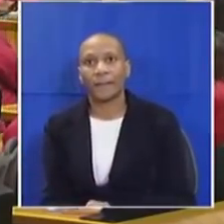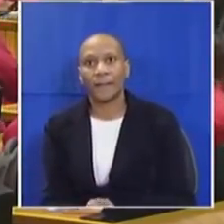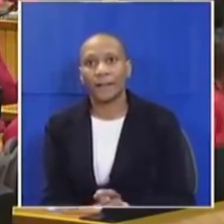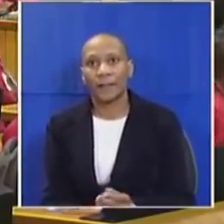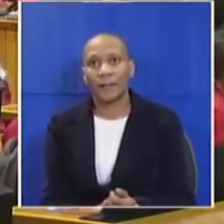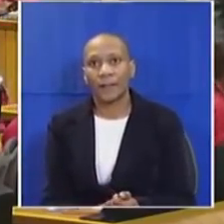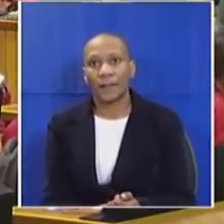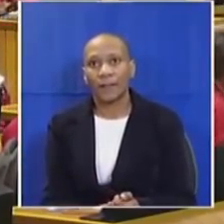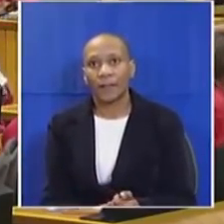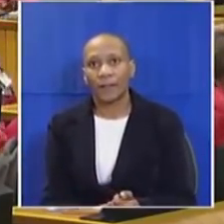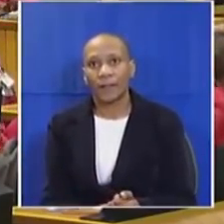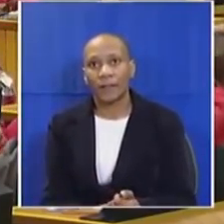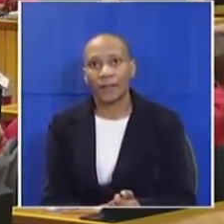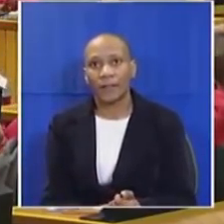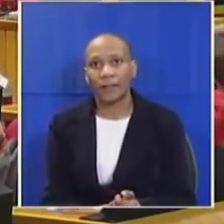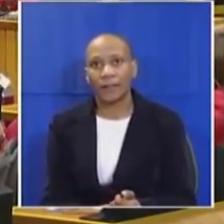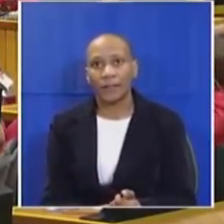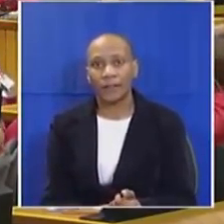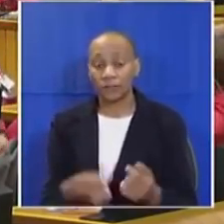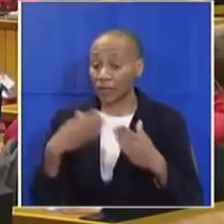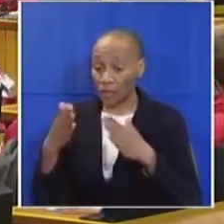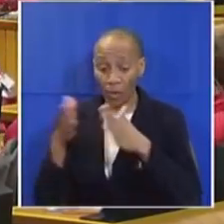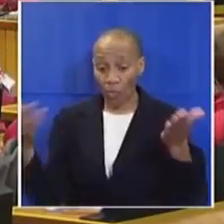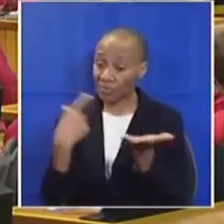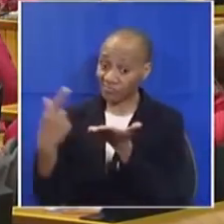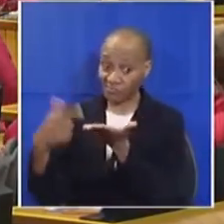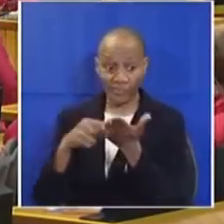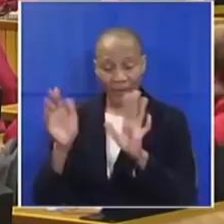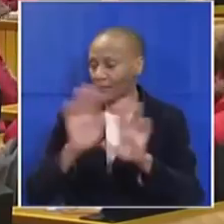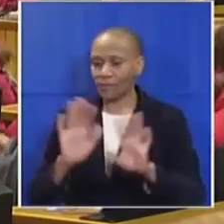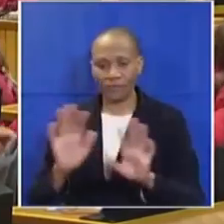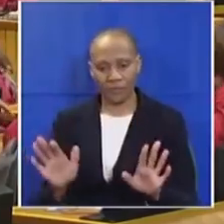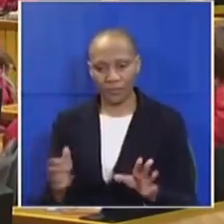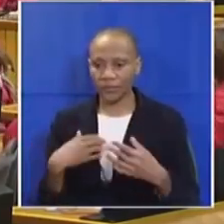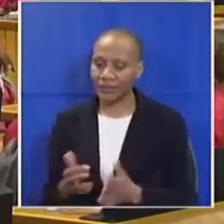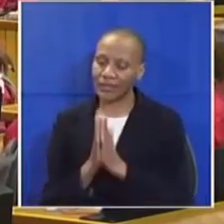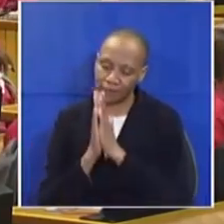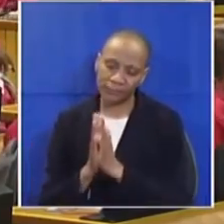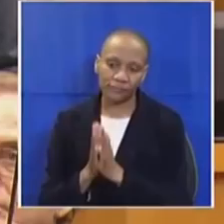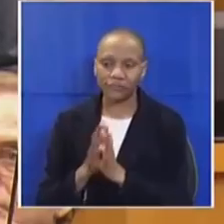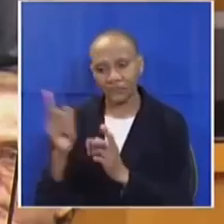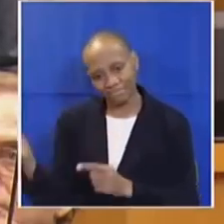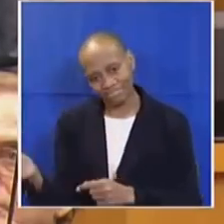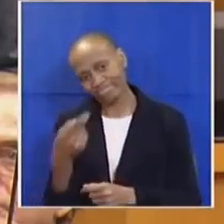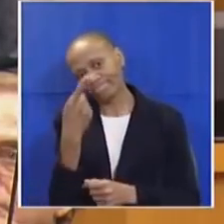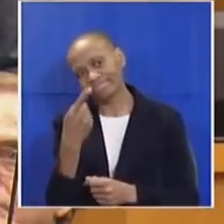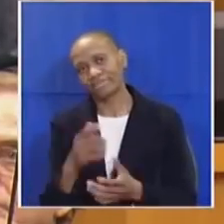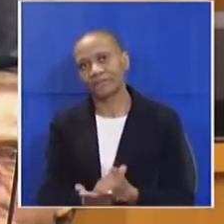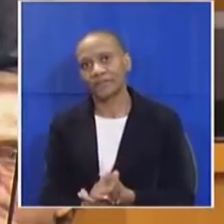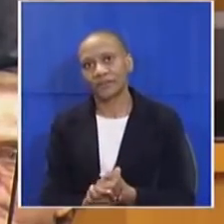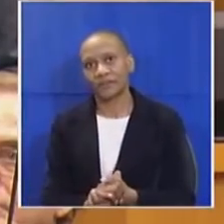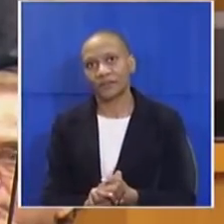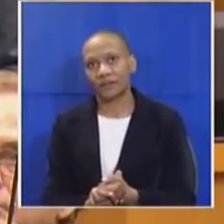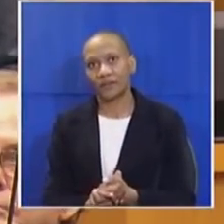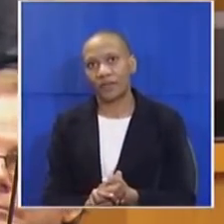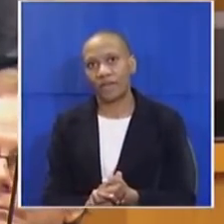And therefore, I am not having a debate with you. I am just requesting you to leave and not be here